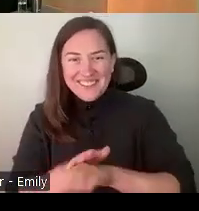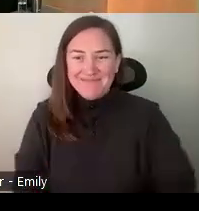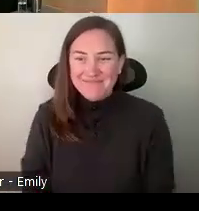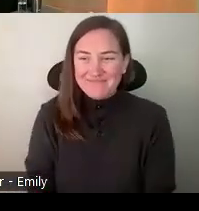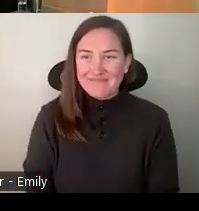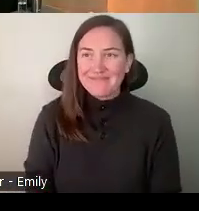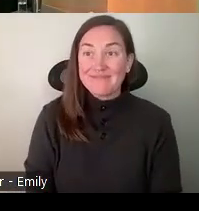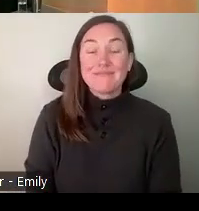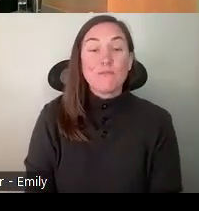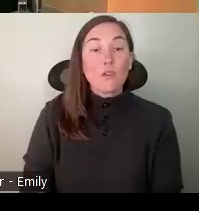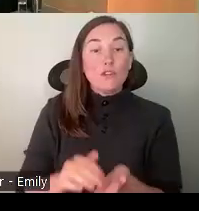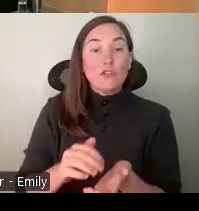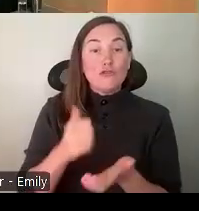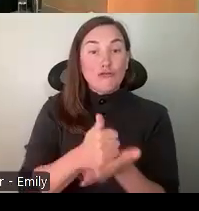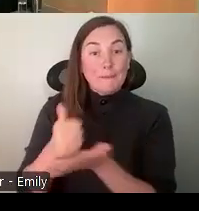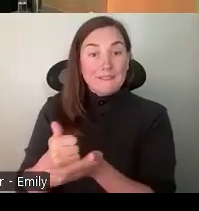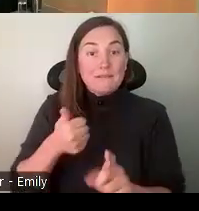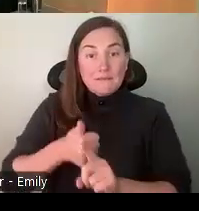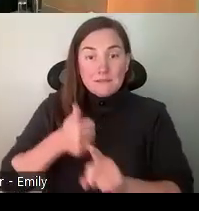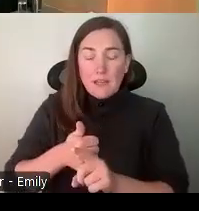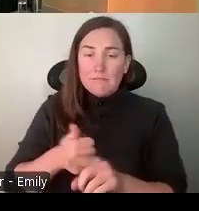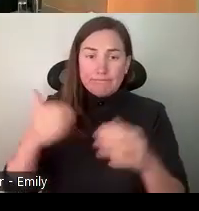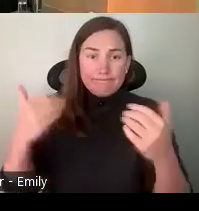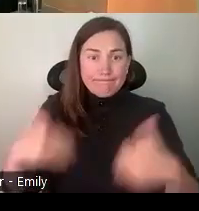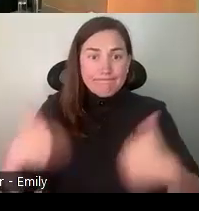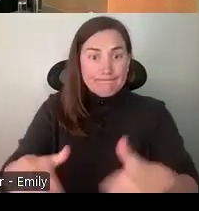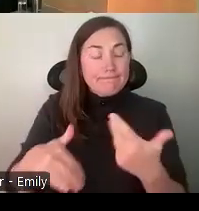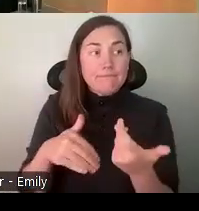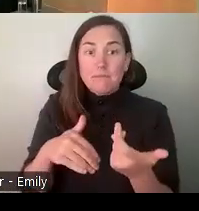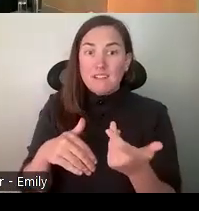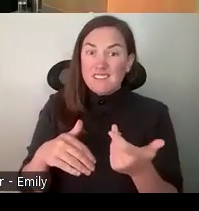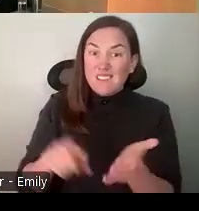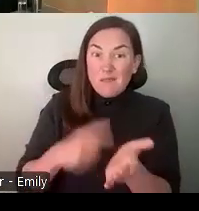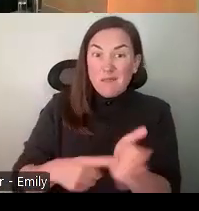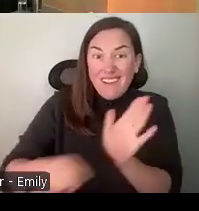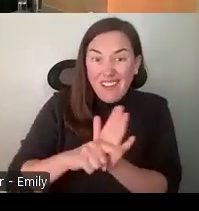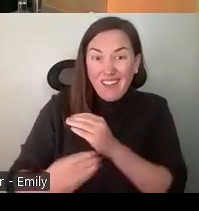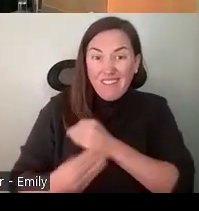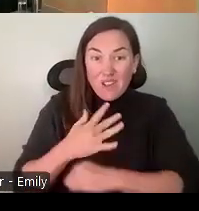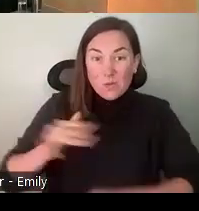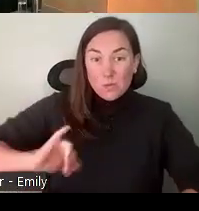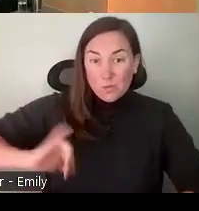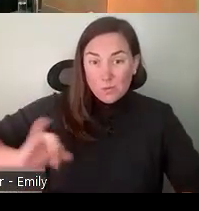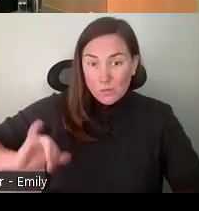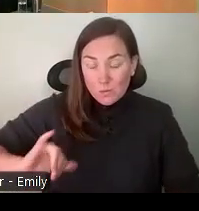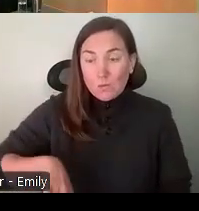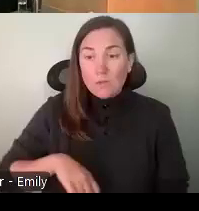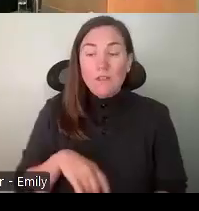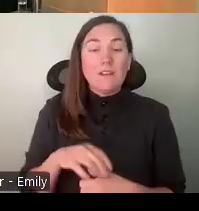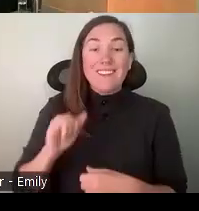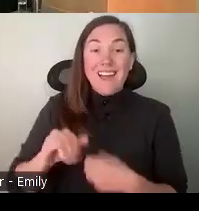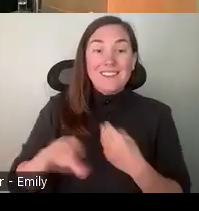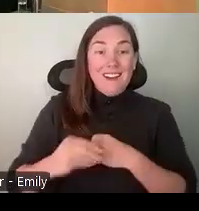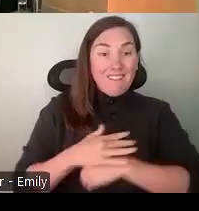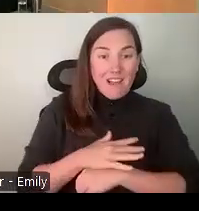Also, these treatments are associated with significant adverse side effects. And for some individuals, these side effects